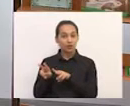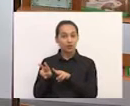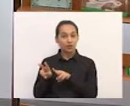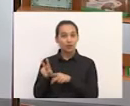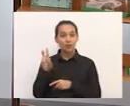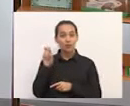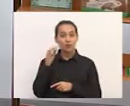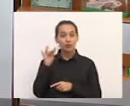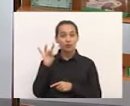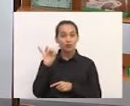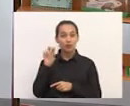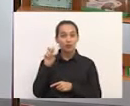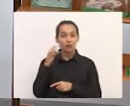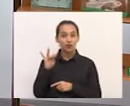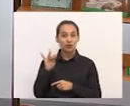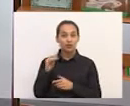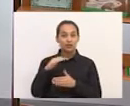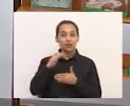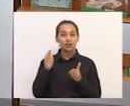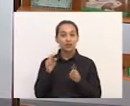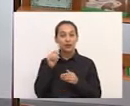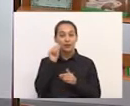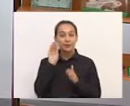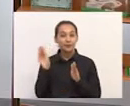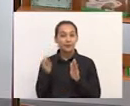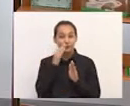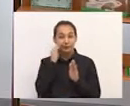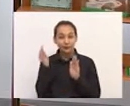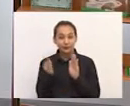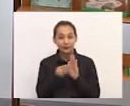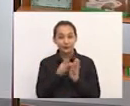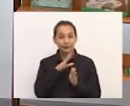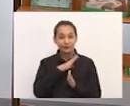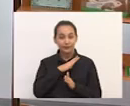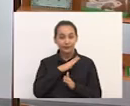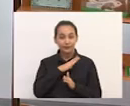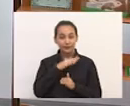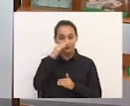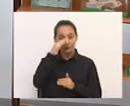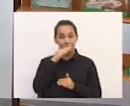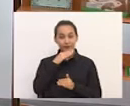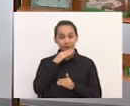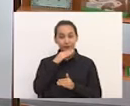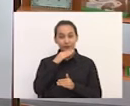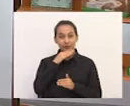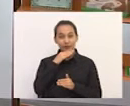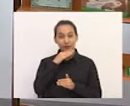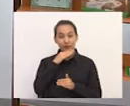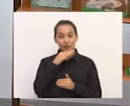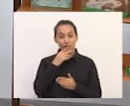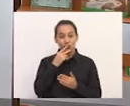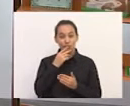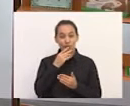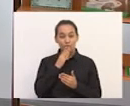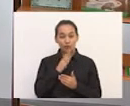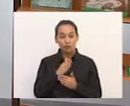bekitib qo'ydi va o'g'liga ko'rsatmadi. Qasidir ma'noda otalik jihatidan uni oqlashimiz ham mumkin.